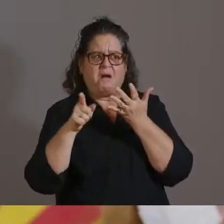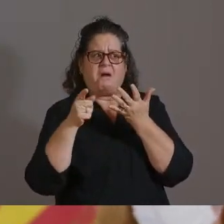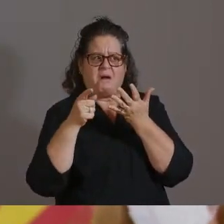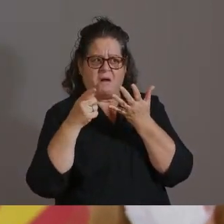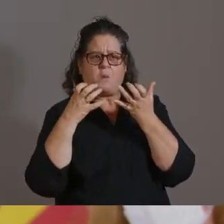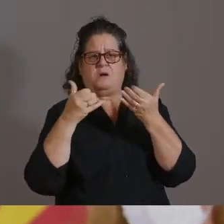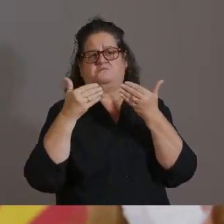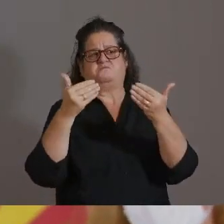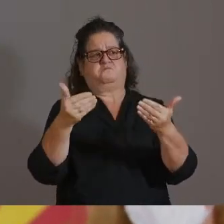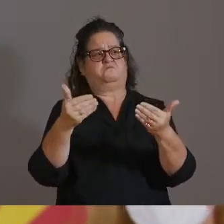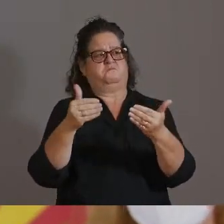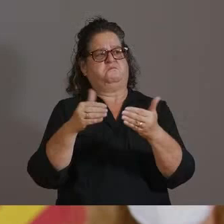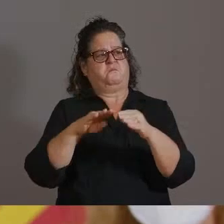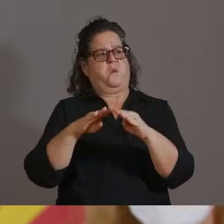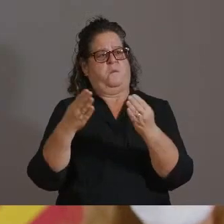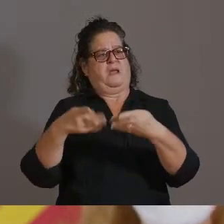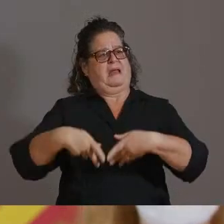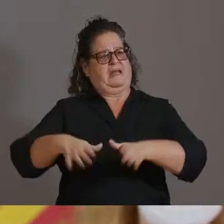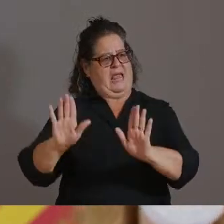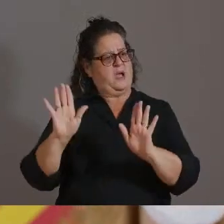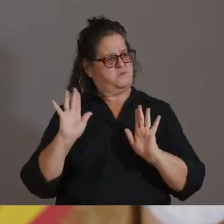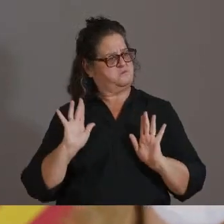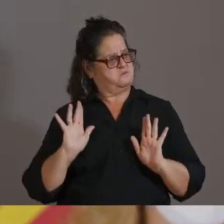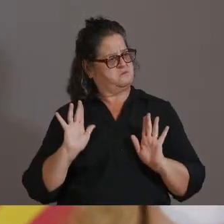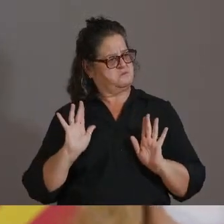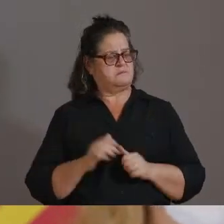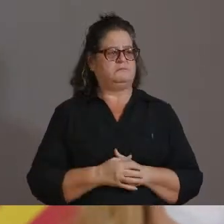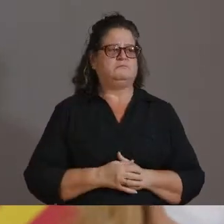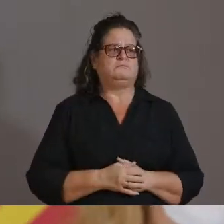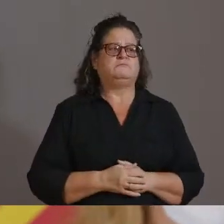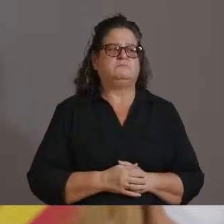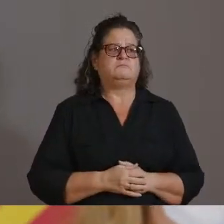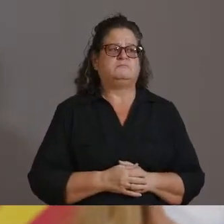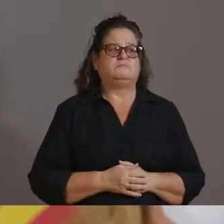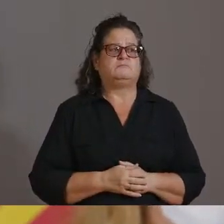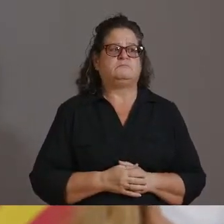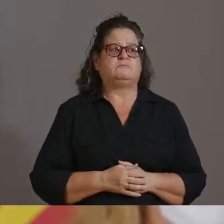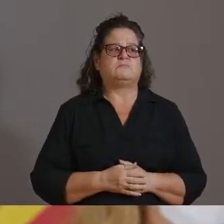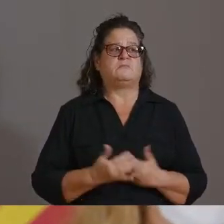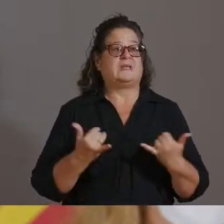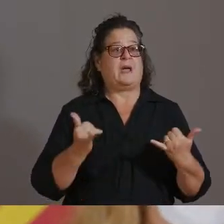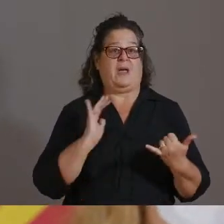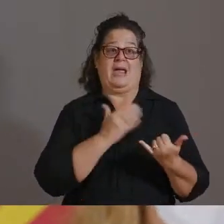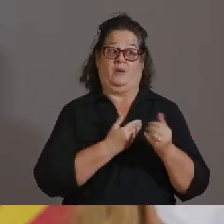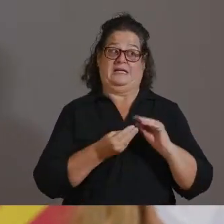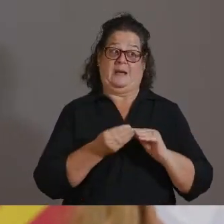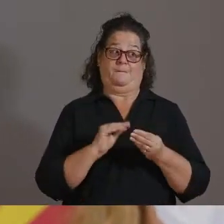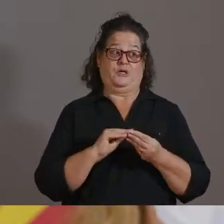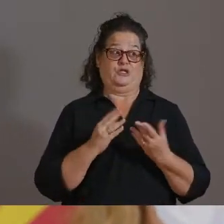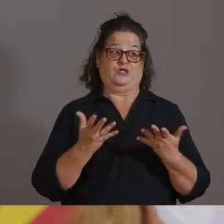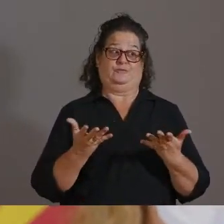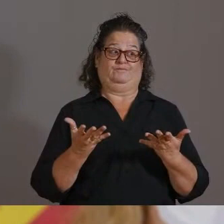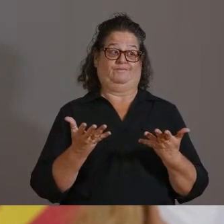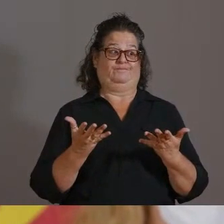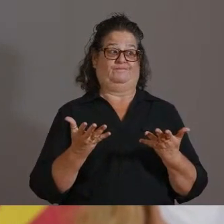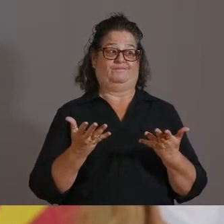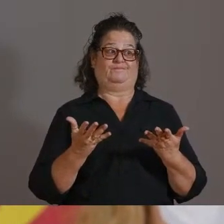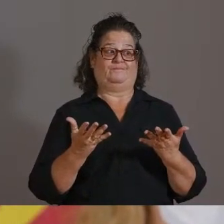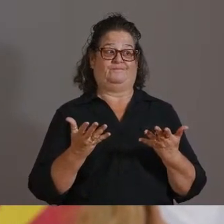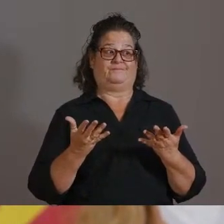want it to be done safely. So our numbers right now are within the guidance that was put out in a bipartisan